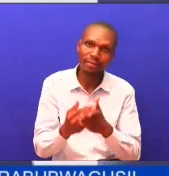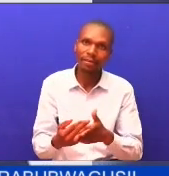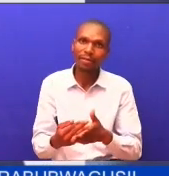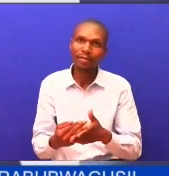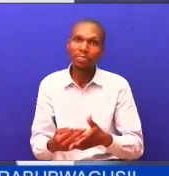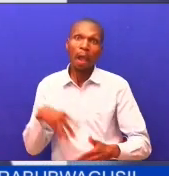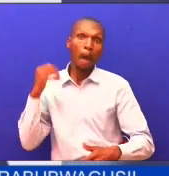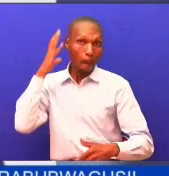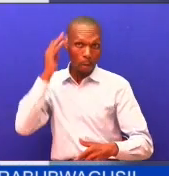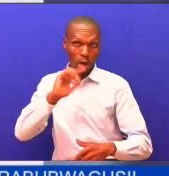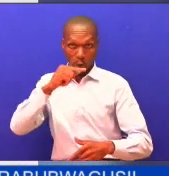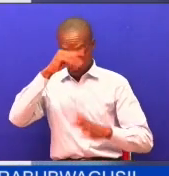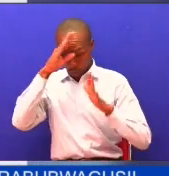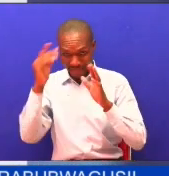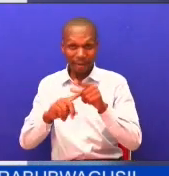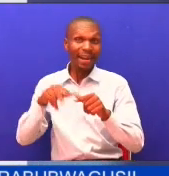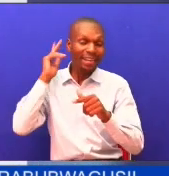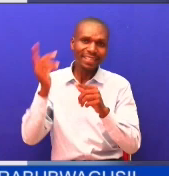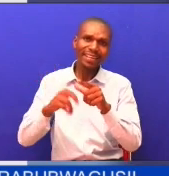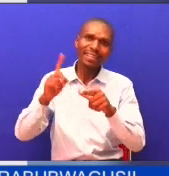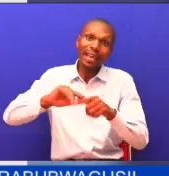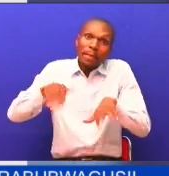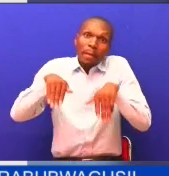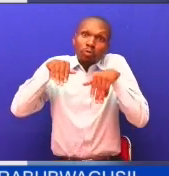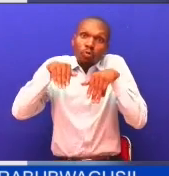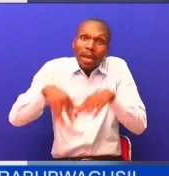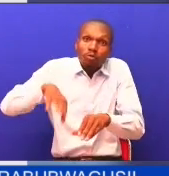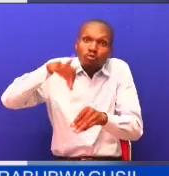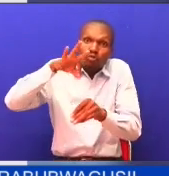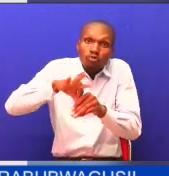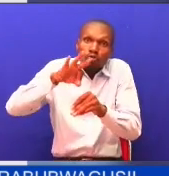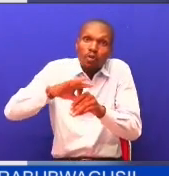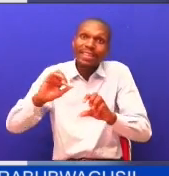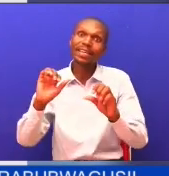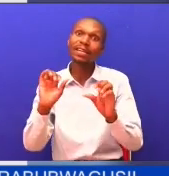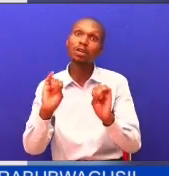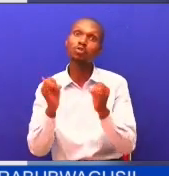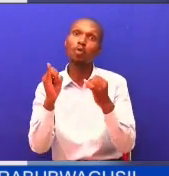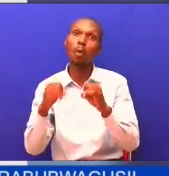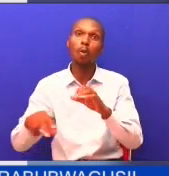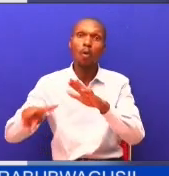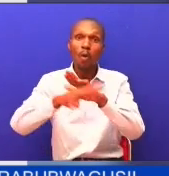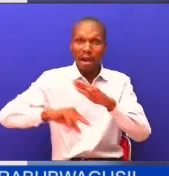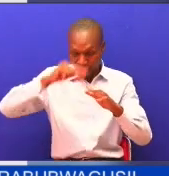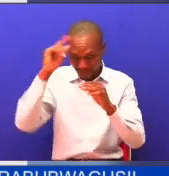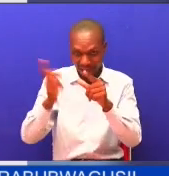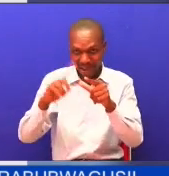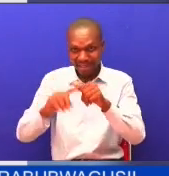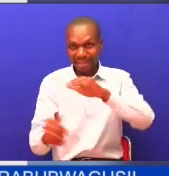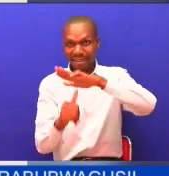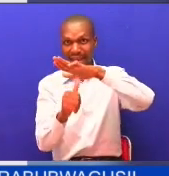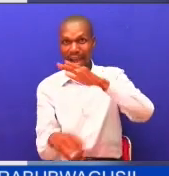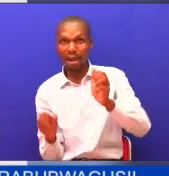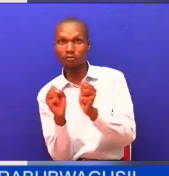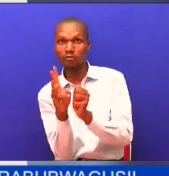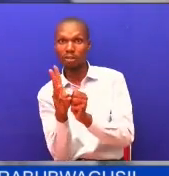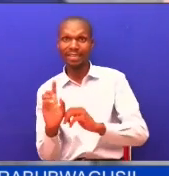Paul Simba Arati nigobono aganiri komachora omo deputy governor omuya inseya matuko ikominane inseyeri